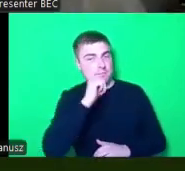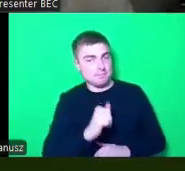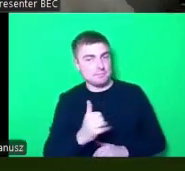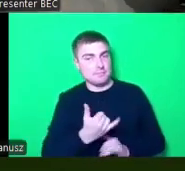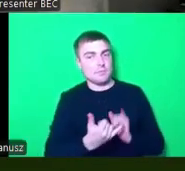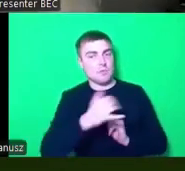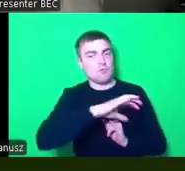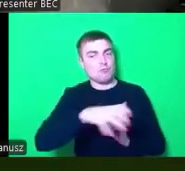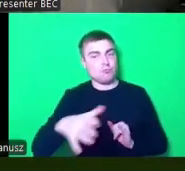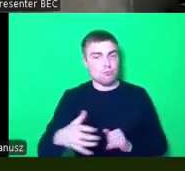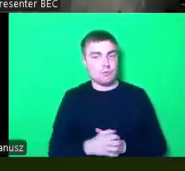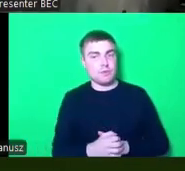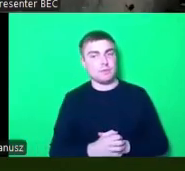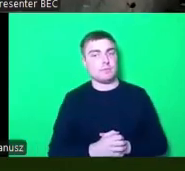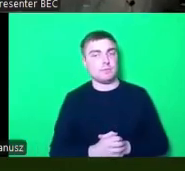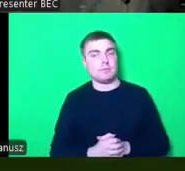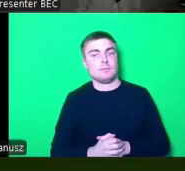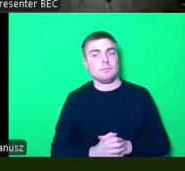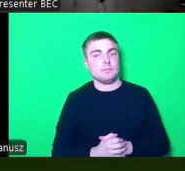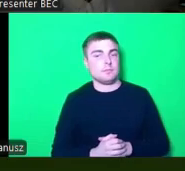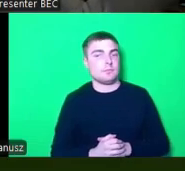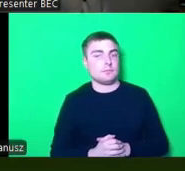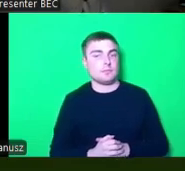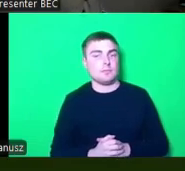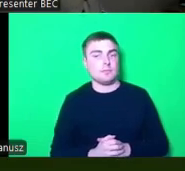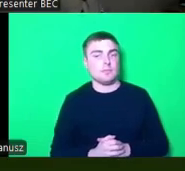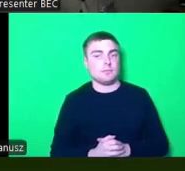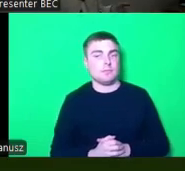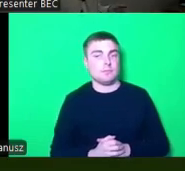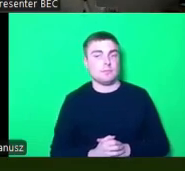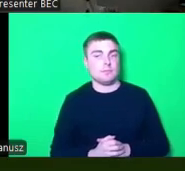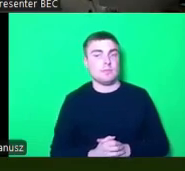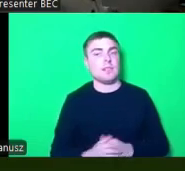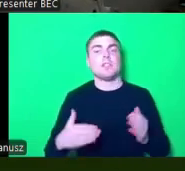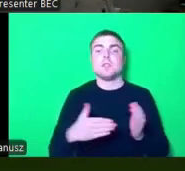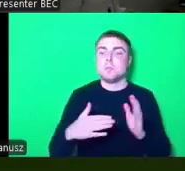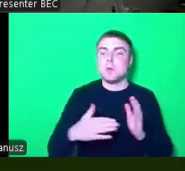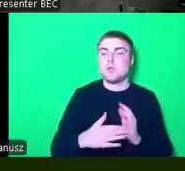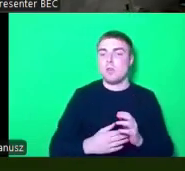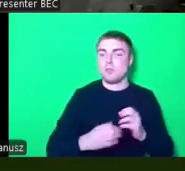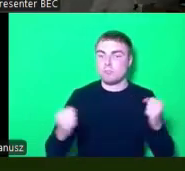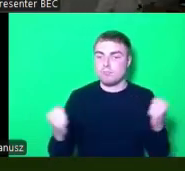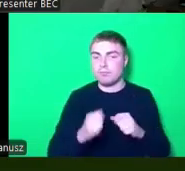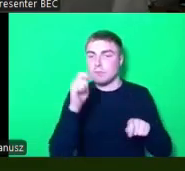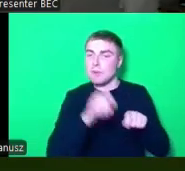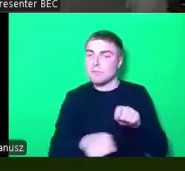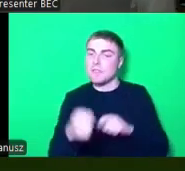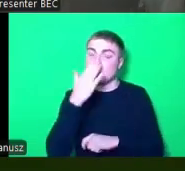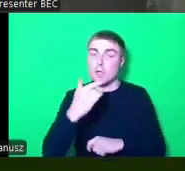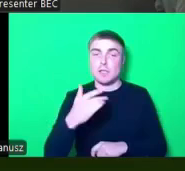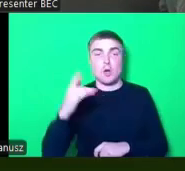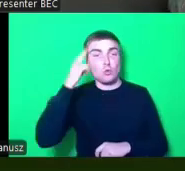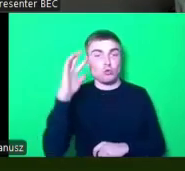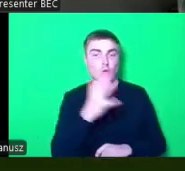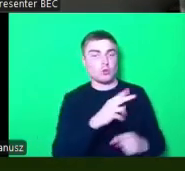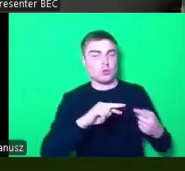need here, the last column, conserve genetic diversity, to conserve biodiversity. And so